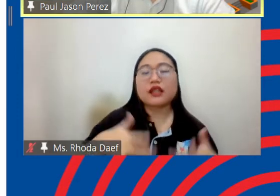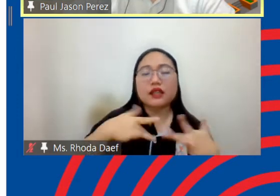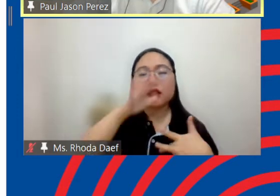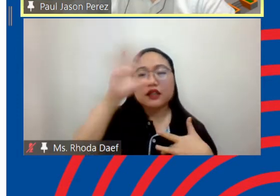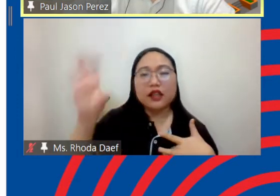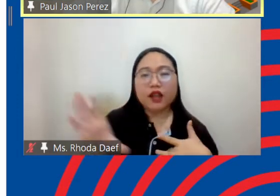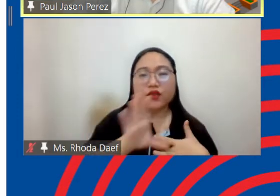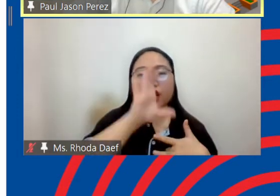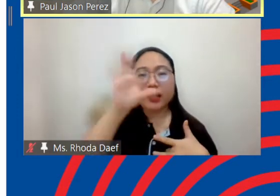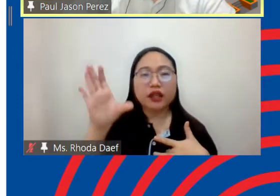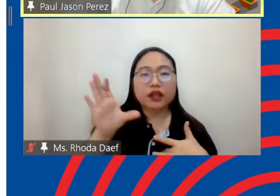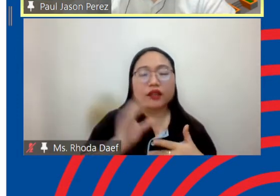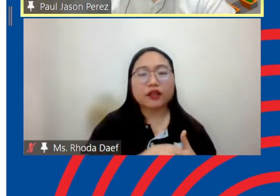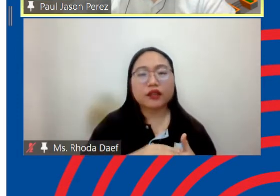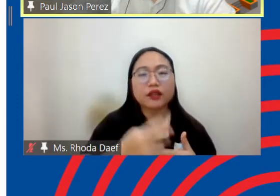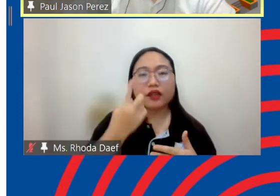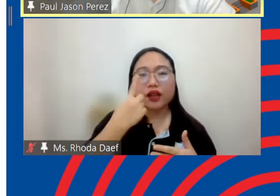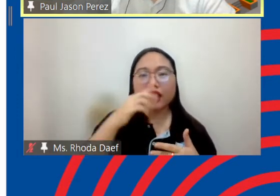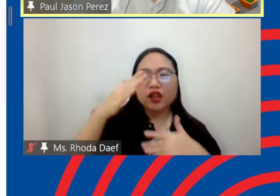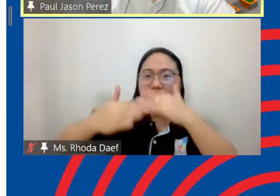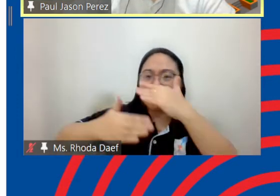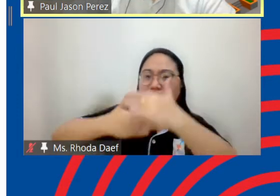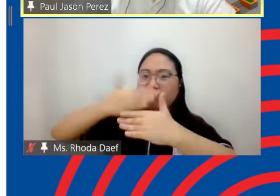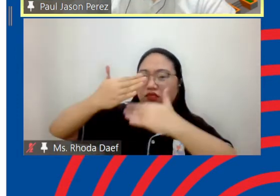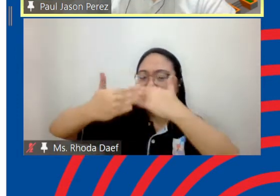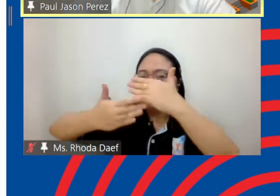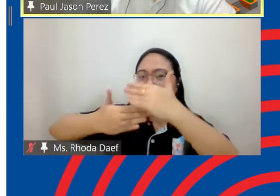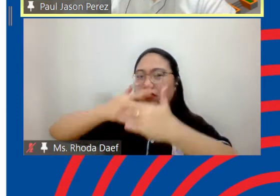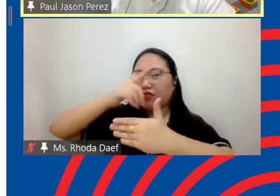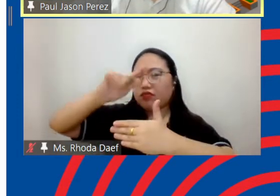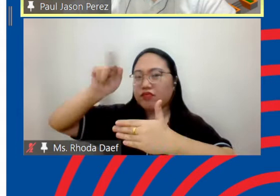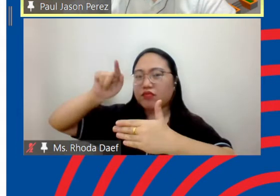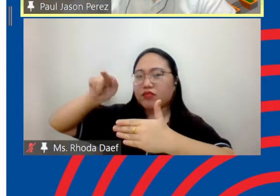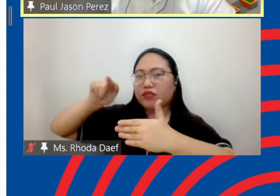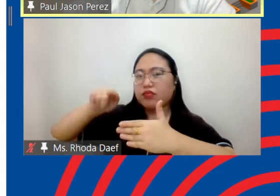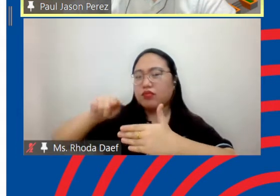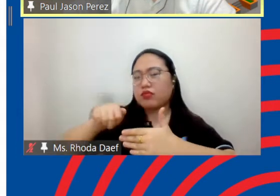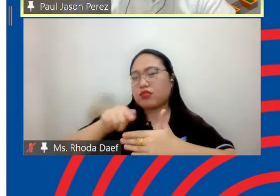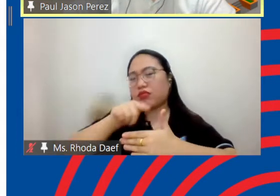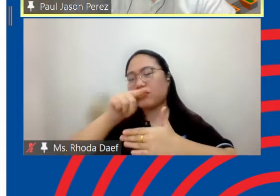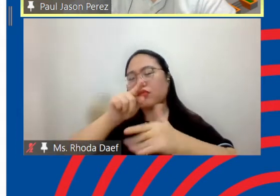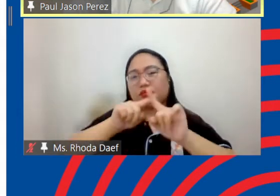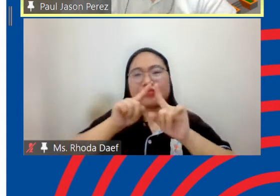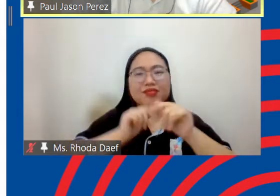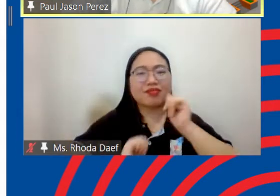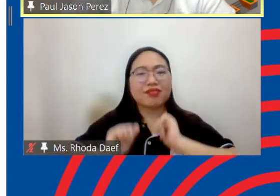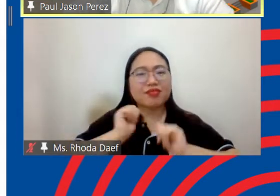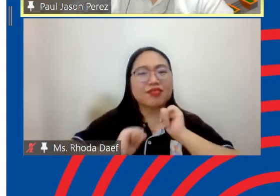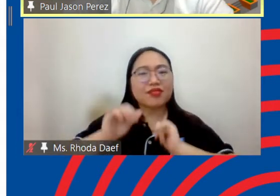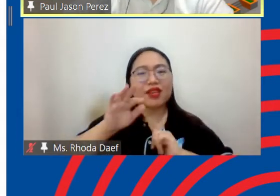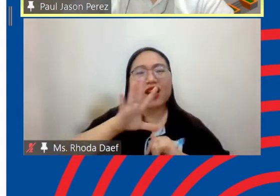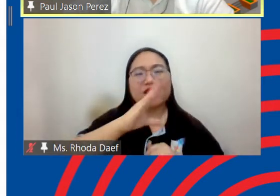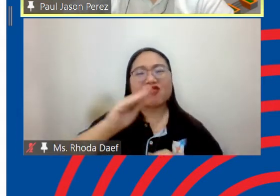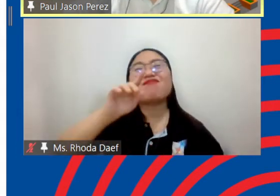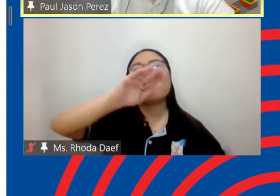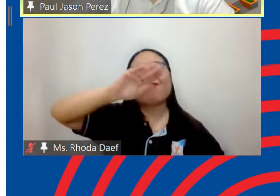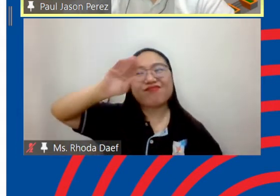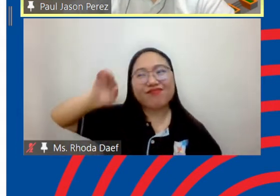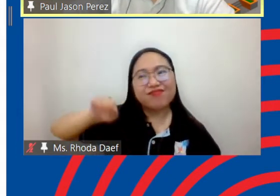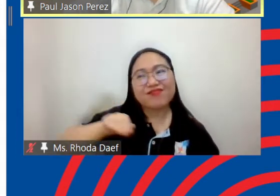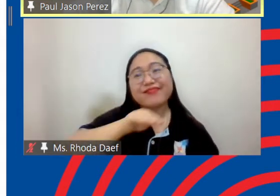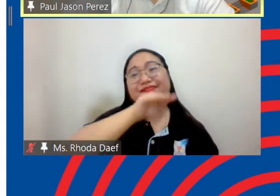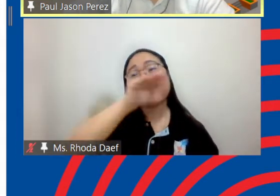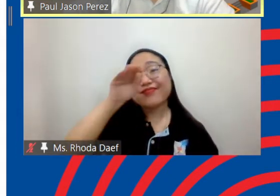that this is a series of phases or activities, and it is cyclic in nature. So it